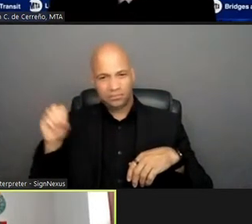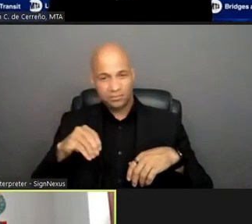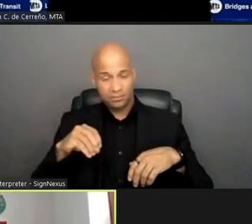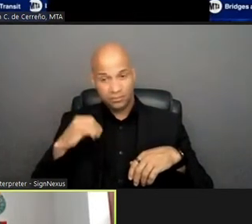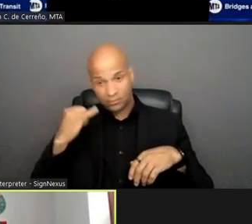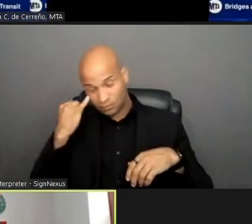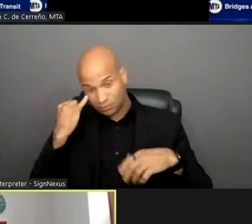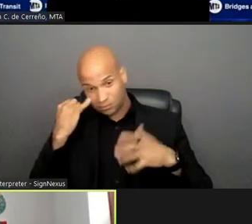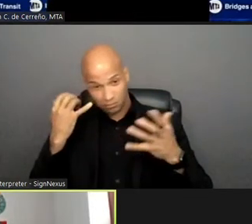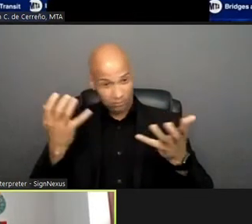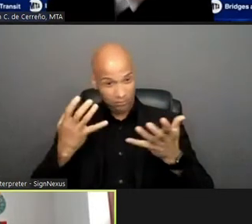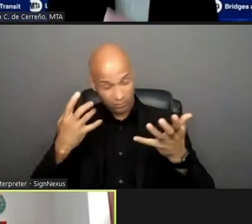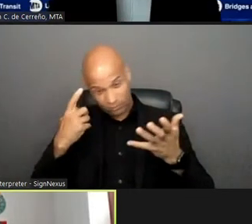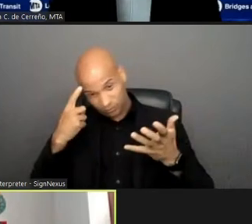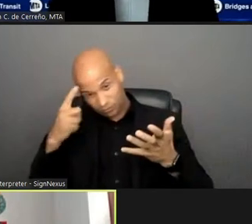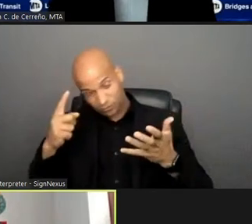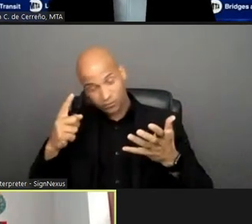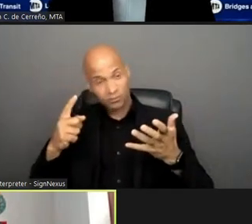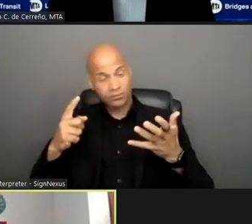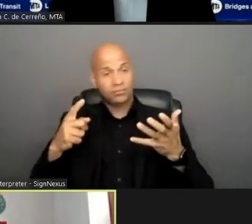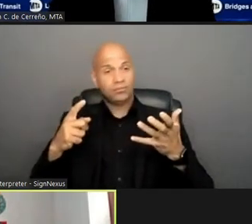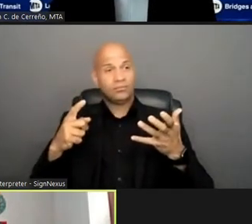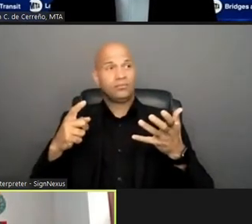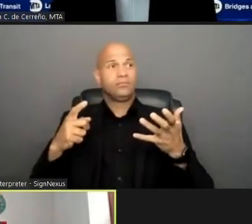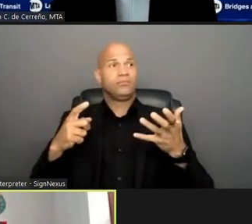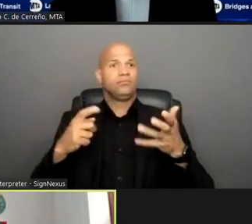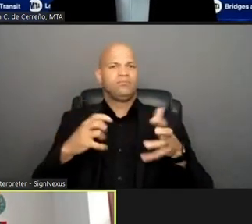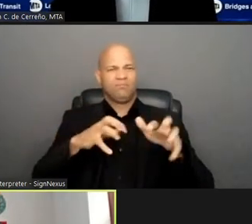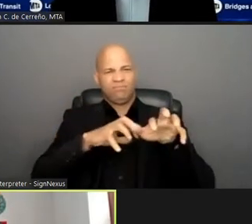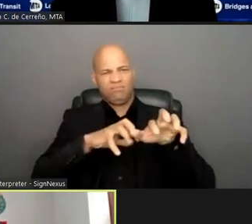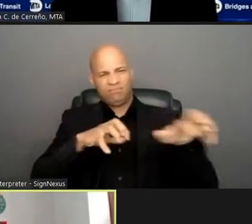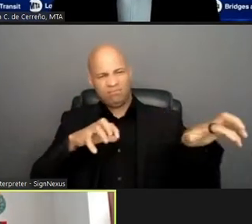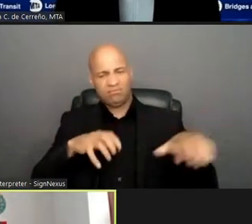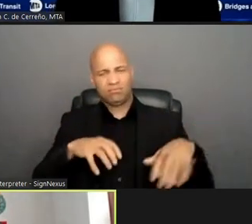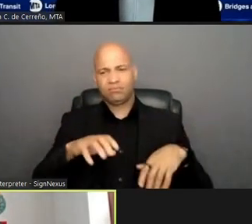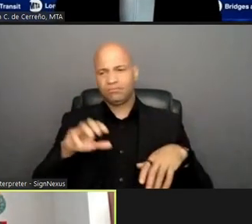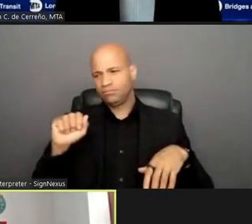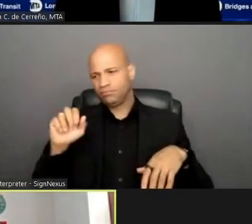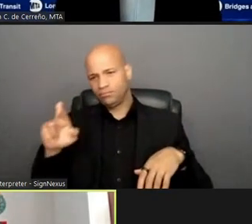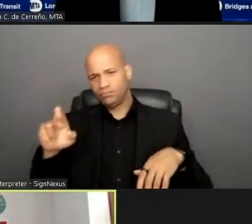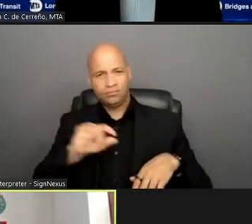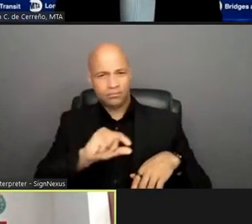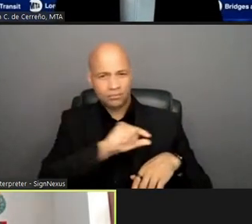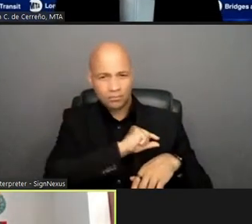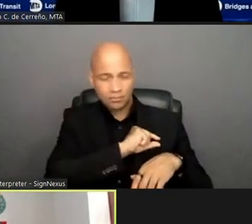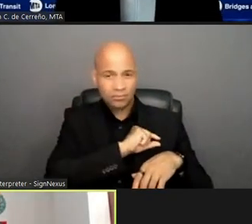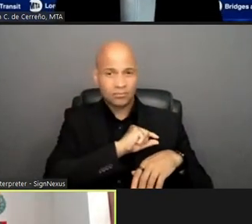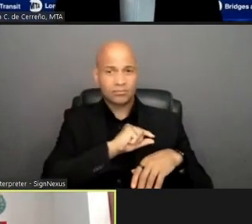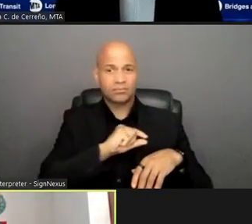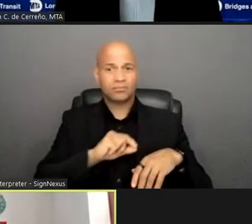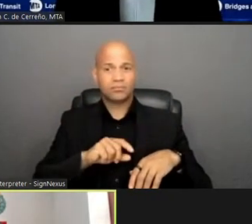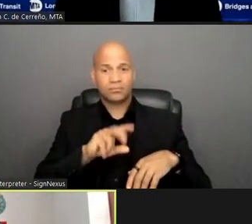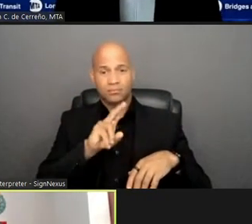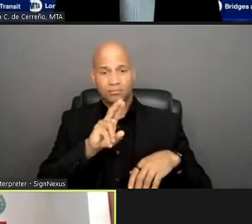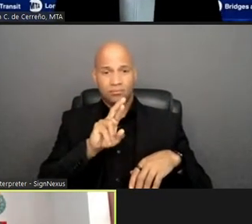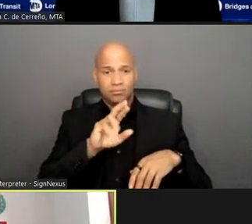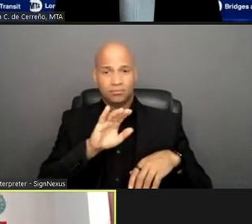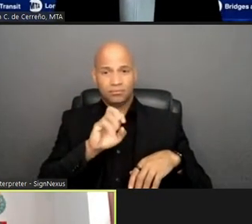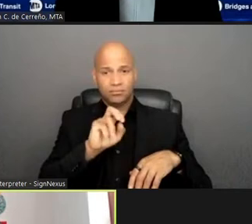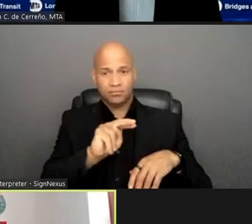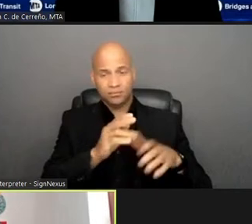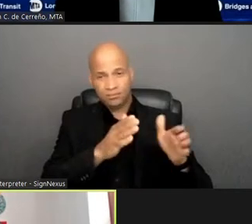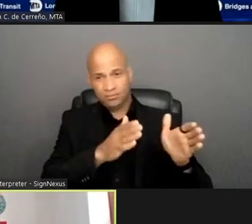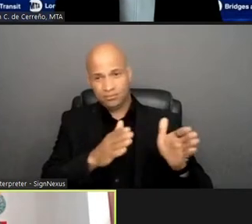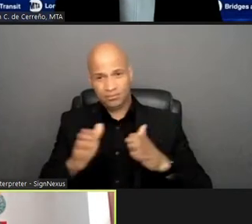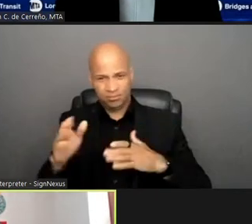here to address the congestion in air quality scenario the urban planning over the last 20 years have